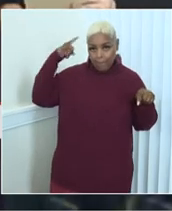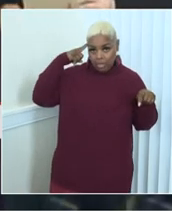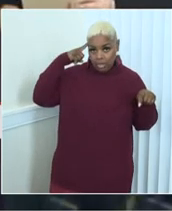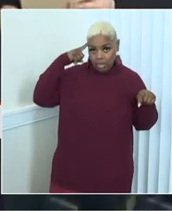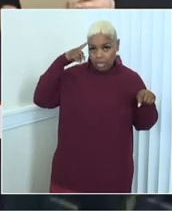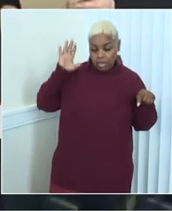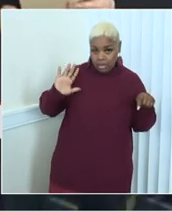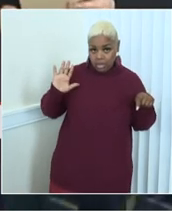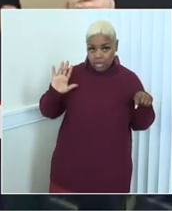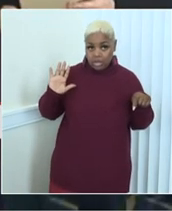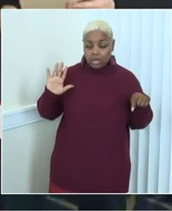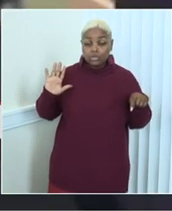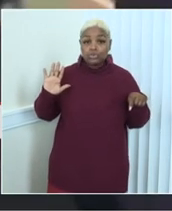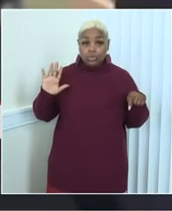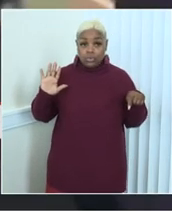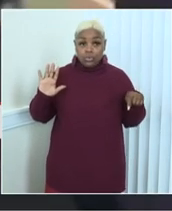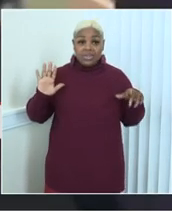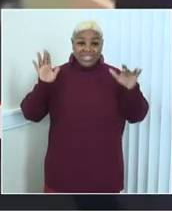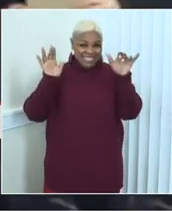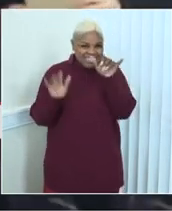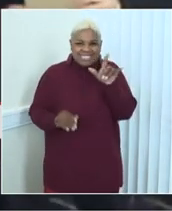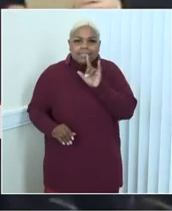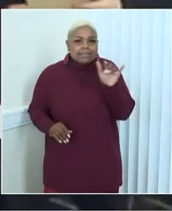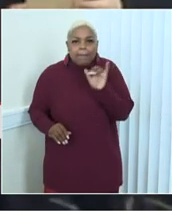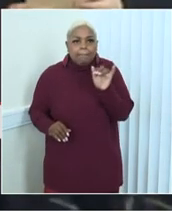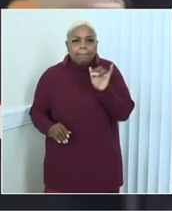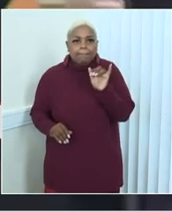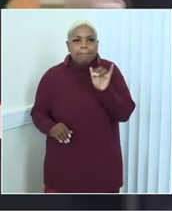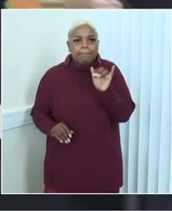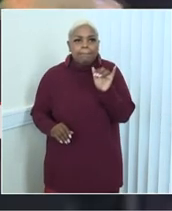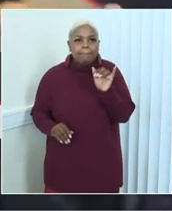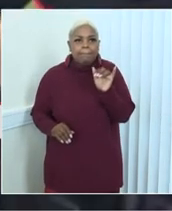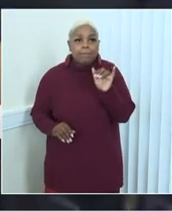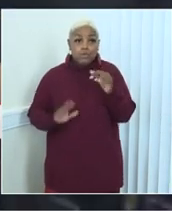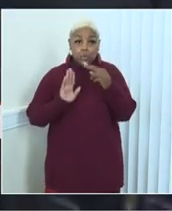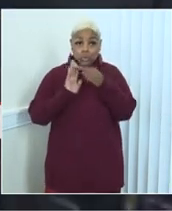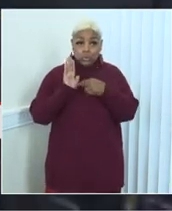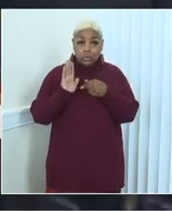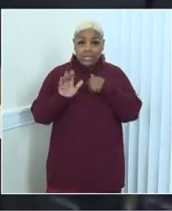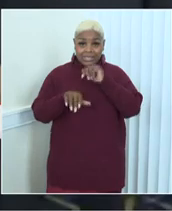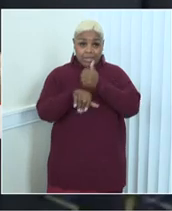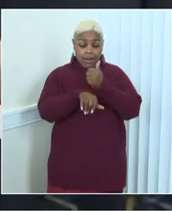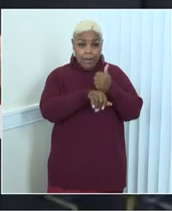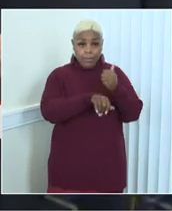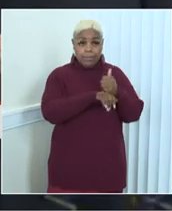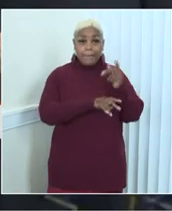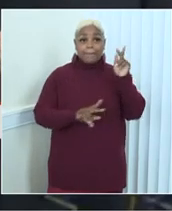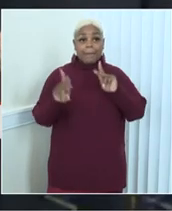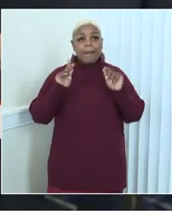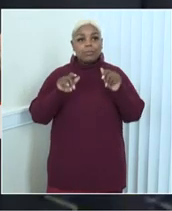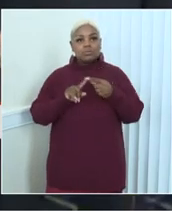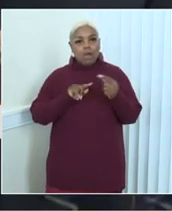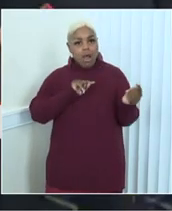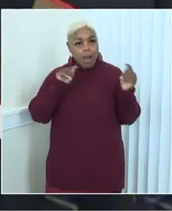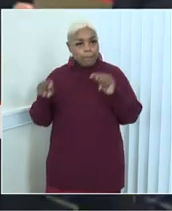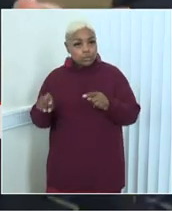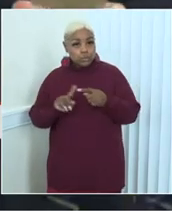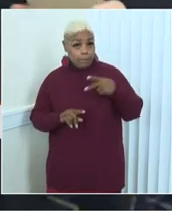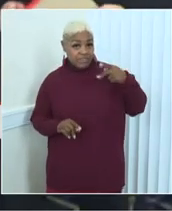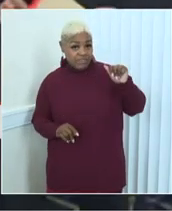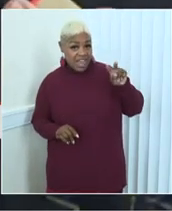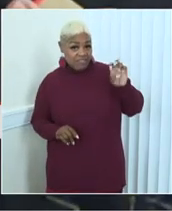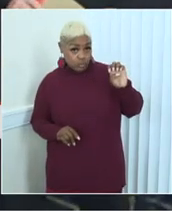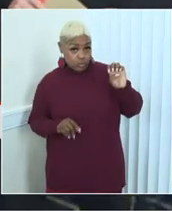same parameters that we had in place with participants being able to come to Pennsylvania Avenue through the magnetometers to watch